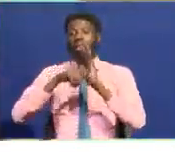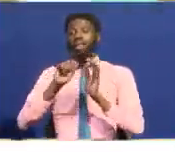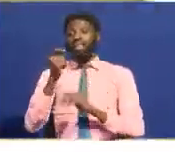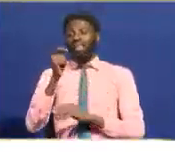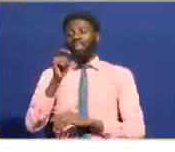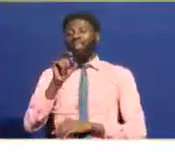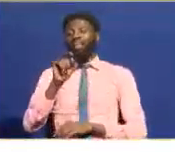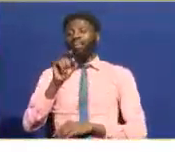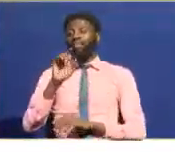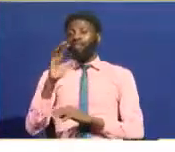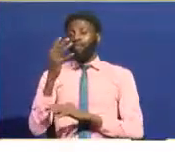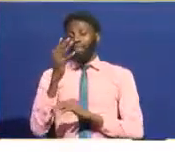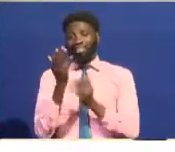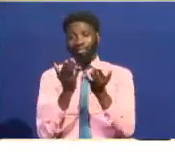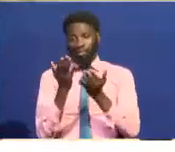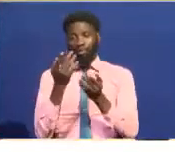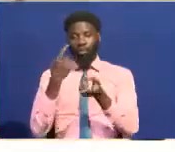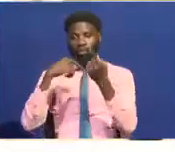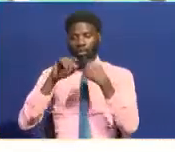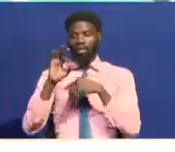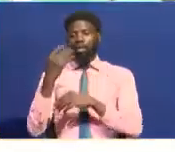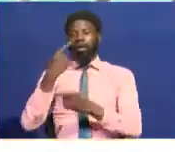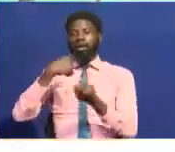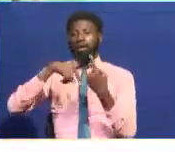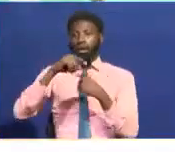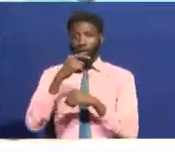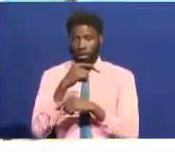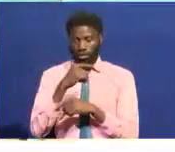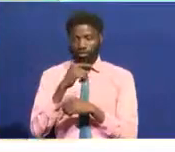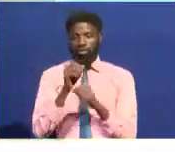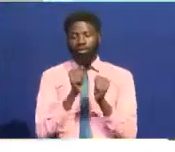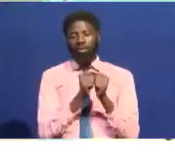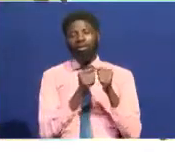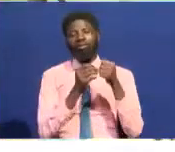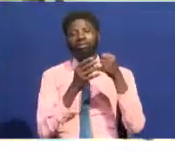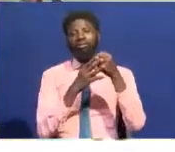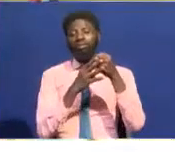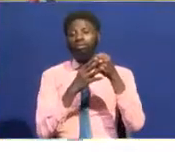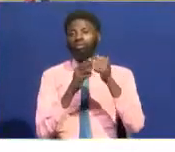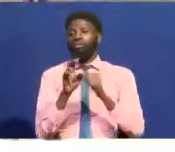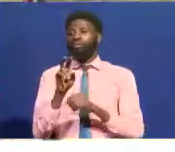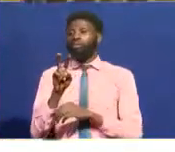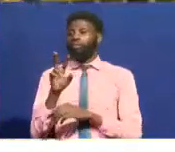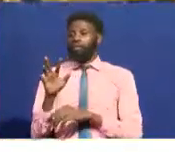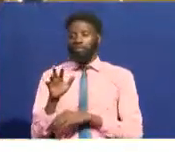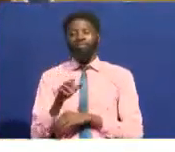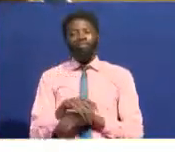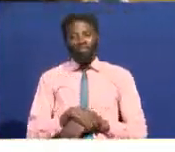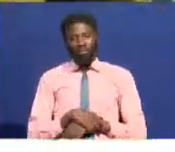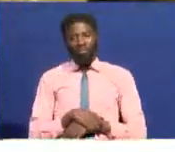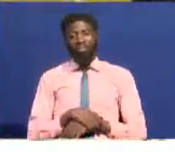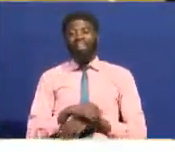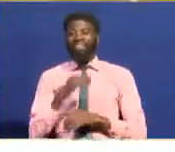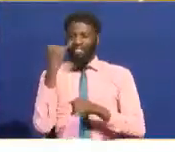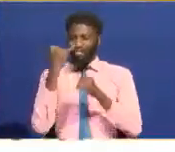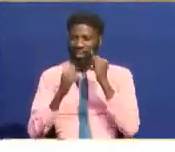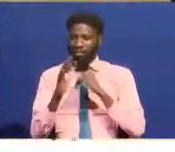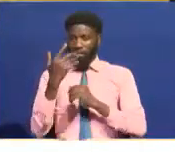win the third and the fourth sets, 19-25 and 21-25, to send the match into a decider, which they won